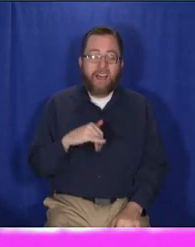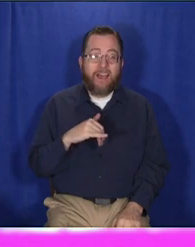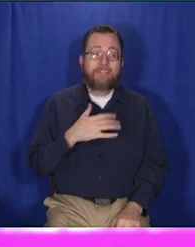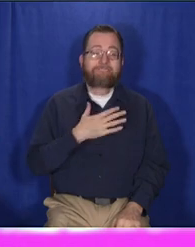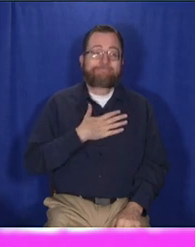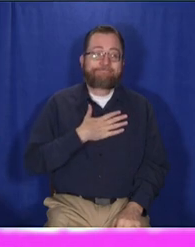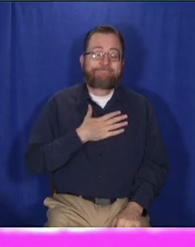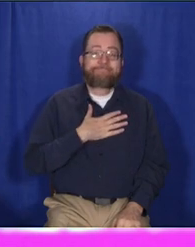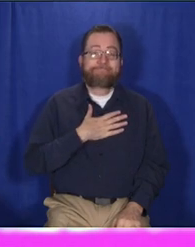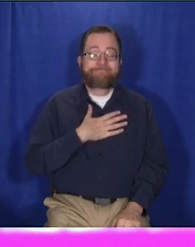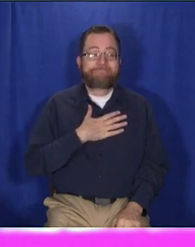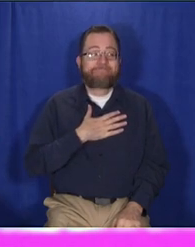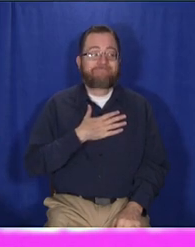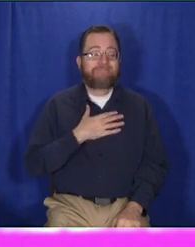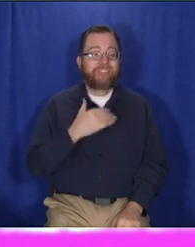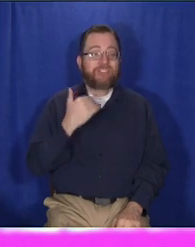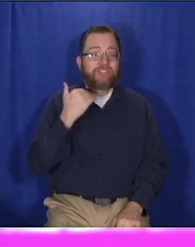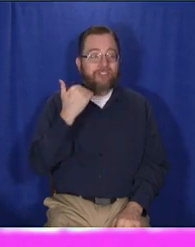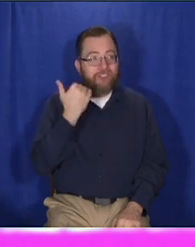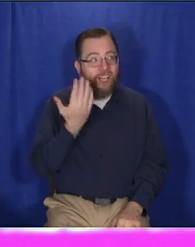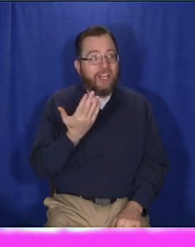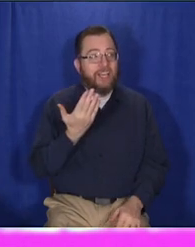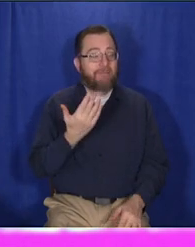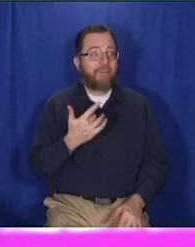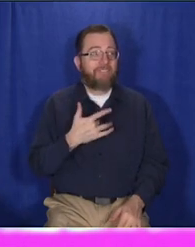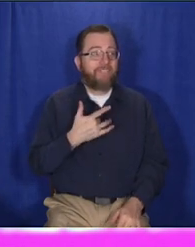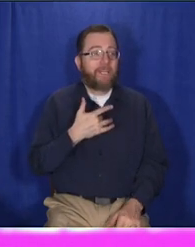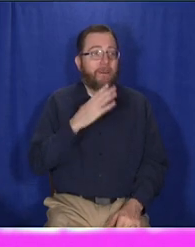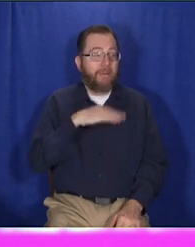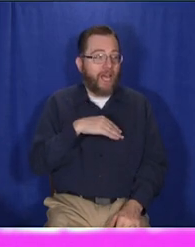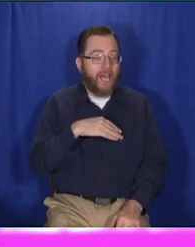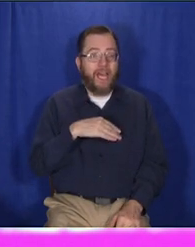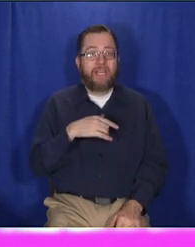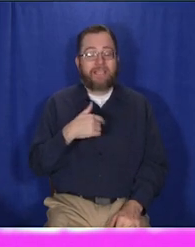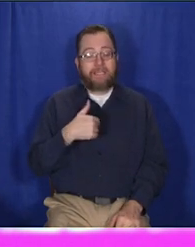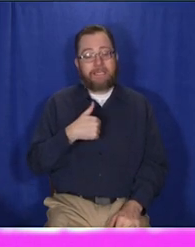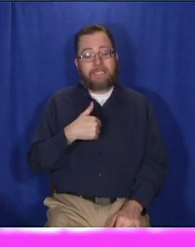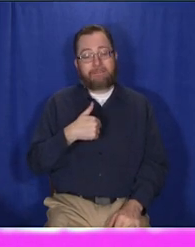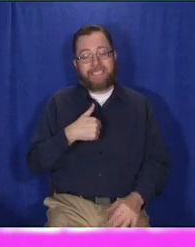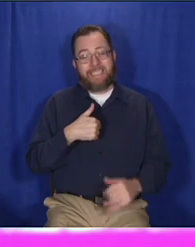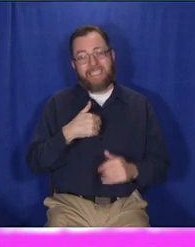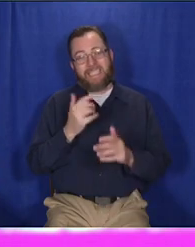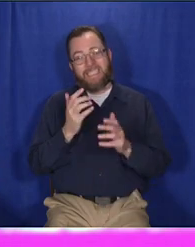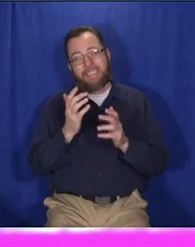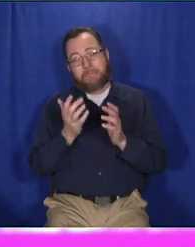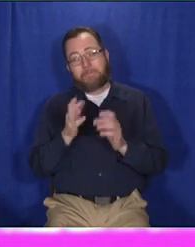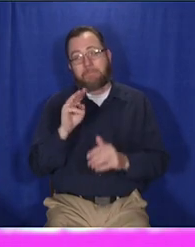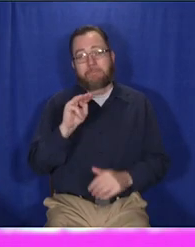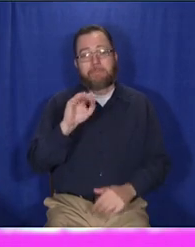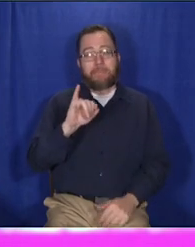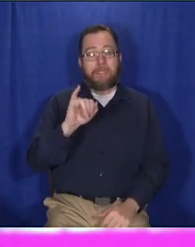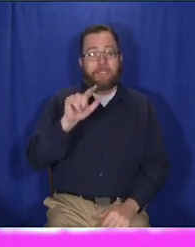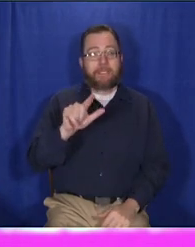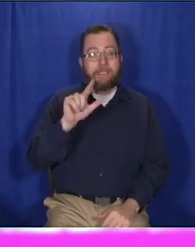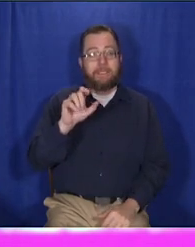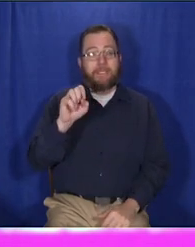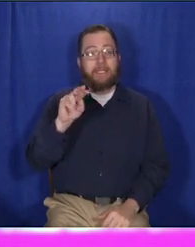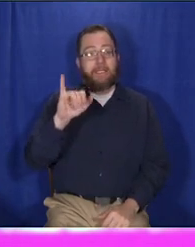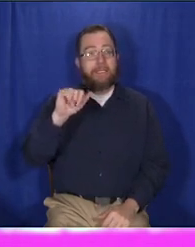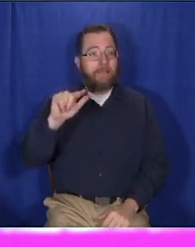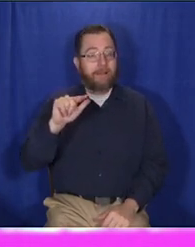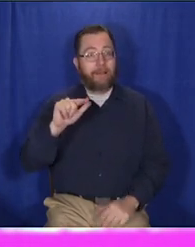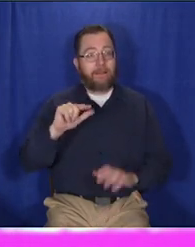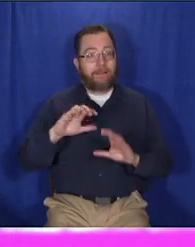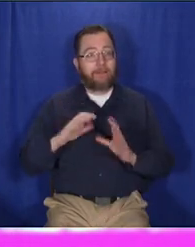And I understand it. I'm a millennial too. I'm hanging on. I just made it into like the millennial generation. You know what I'm saying? But I'm a millennial too, and